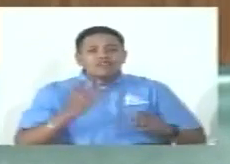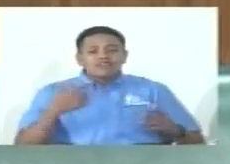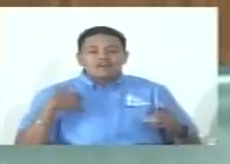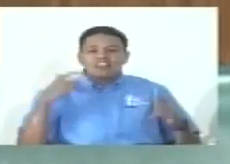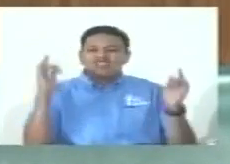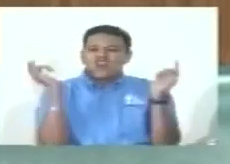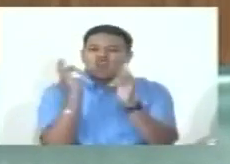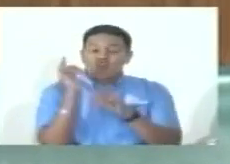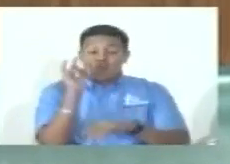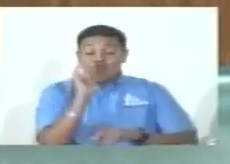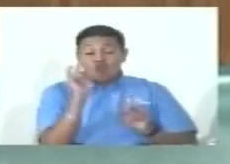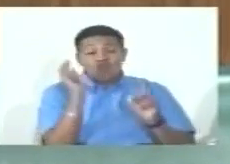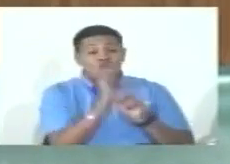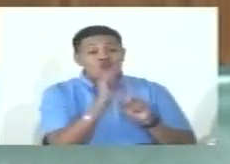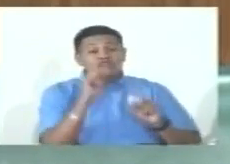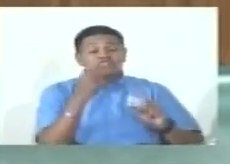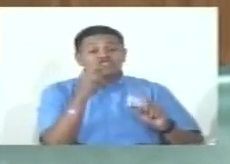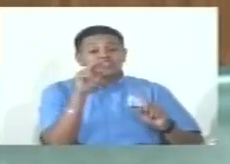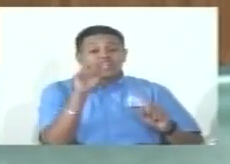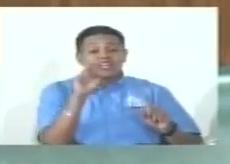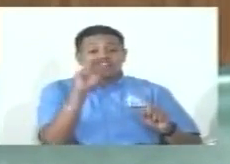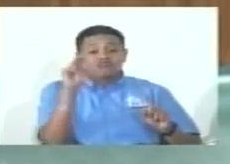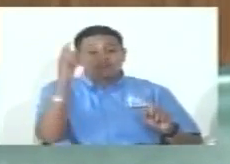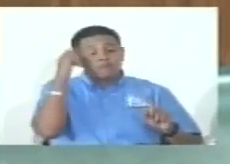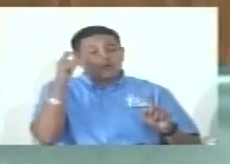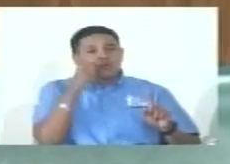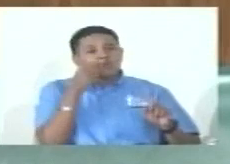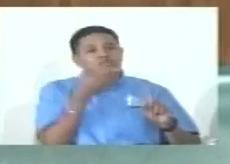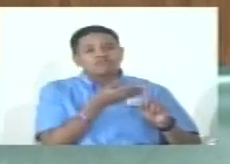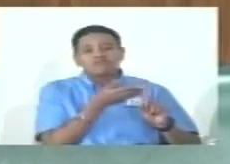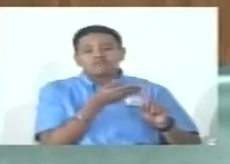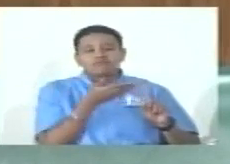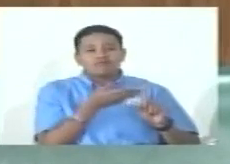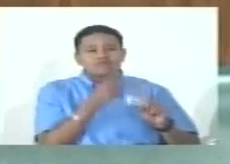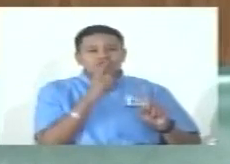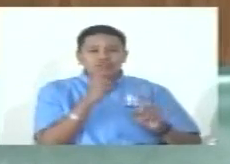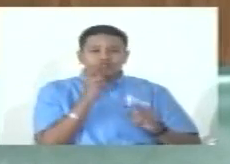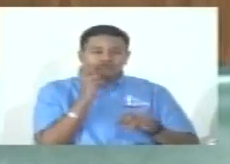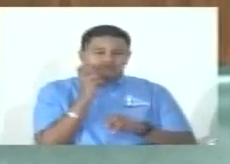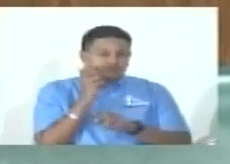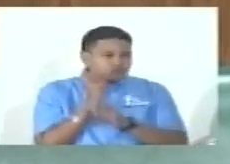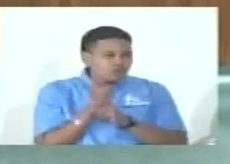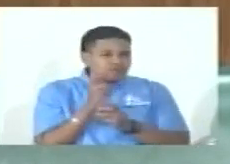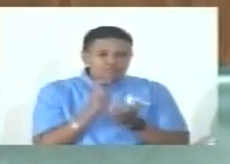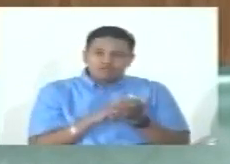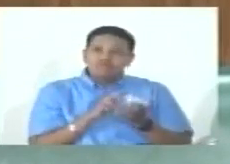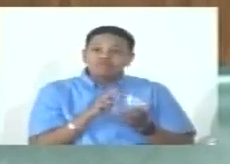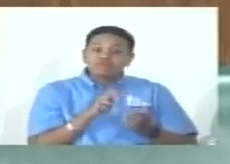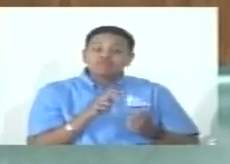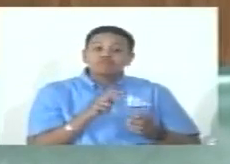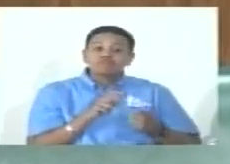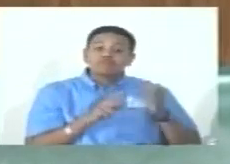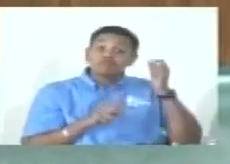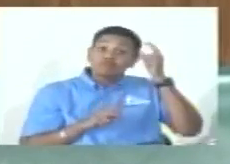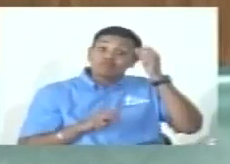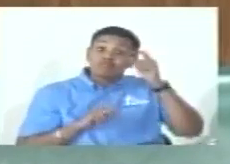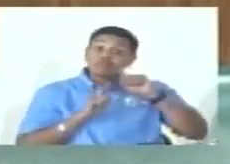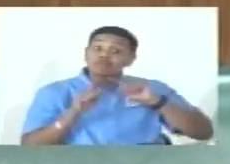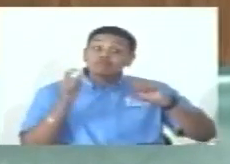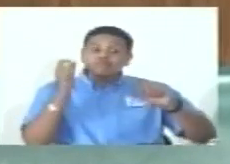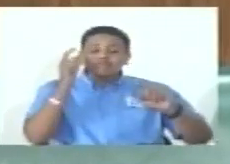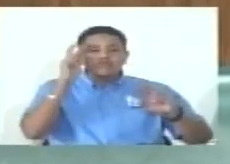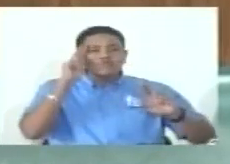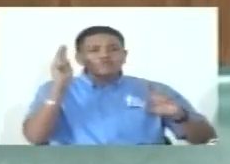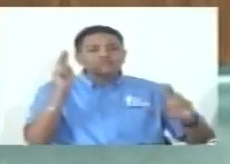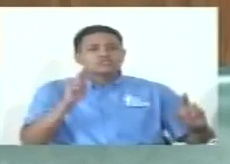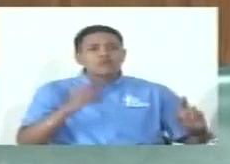Shahine Robinson because of the person she was. She was tough. She was tough, but she was